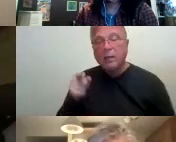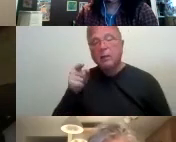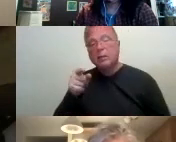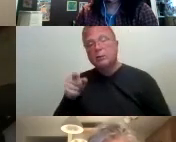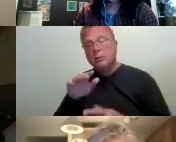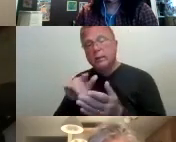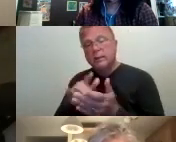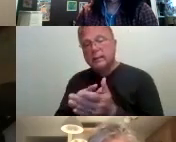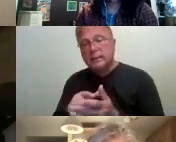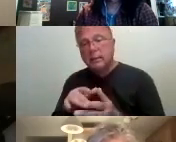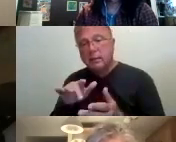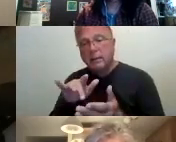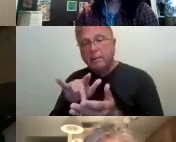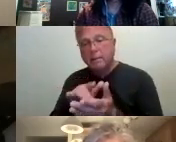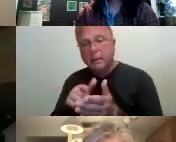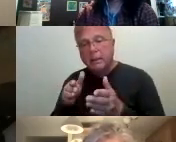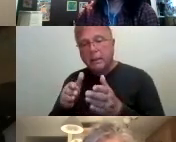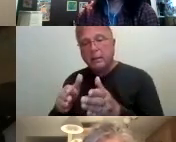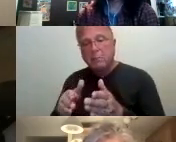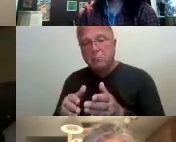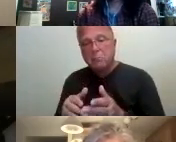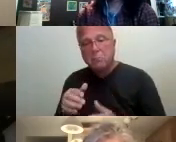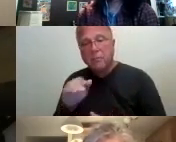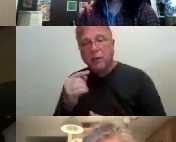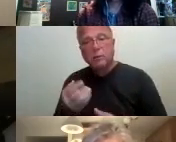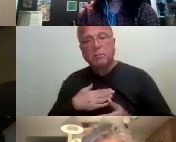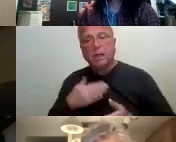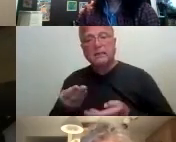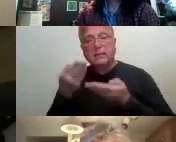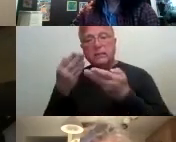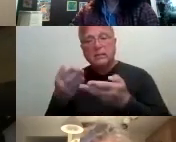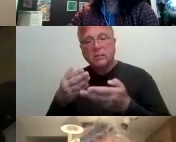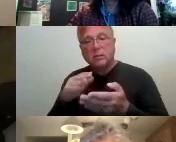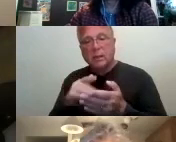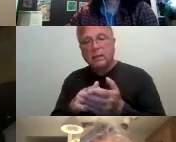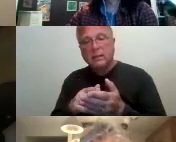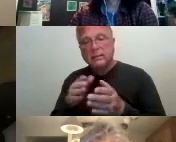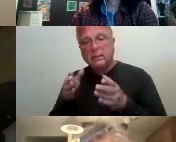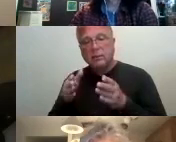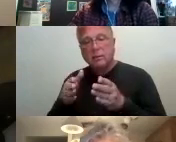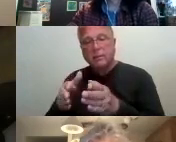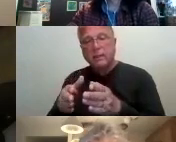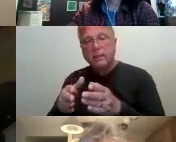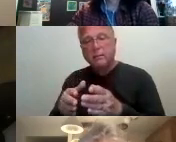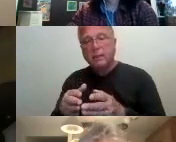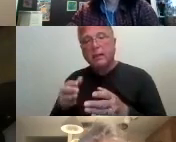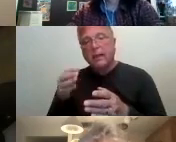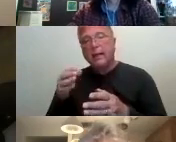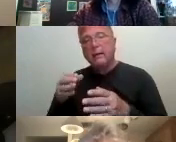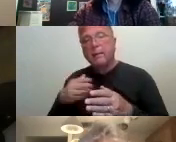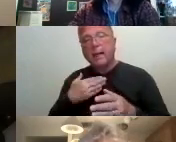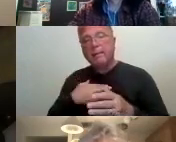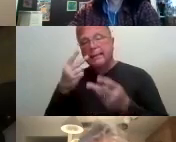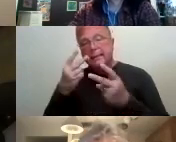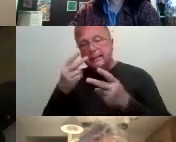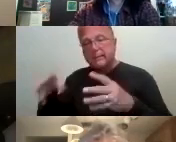median, because that was a suggestion I made. And I'm glad to see it got into the conversation. All I'm